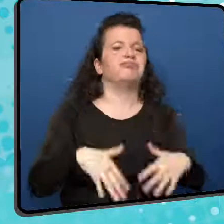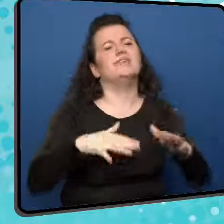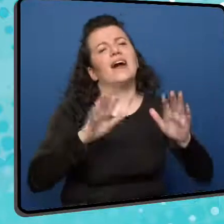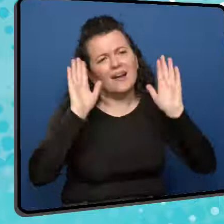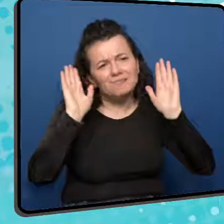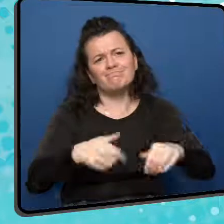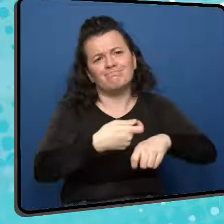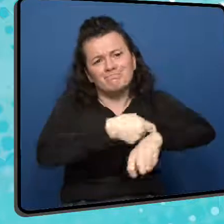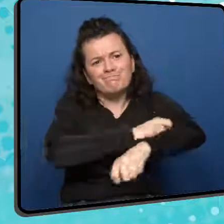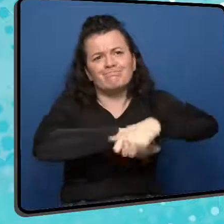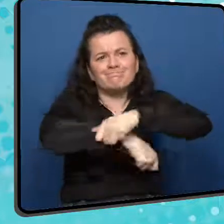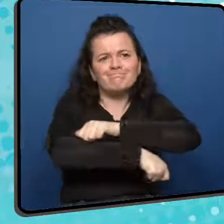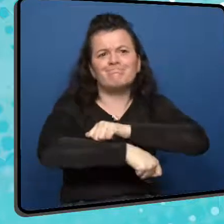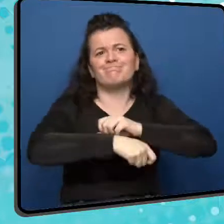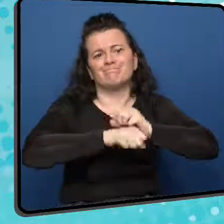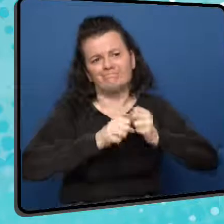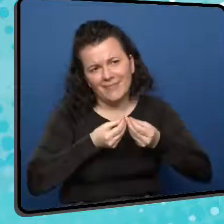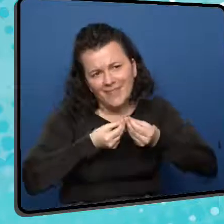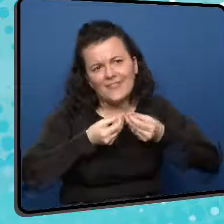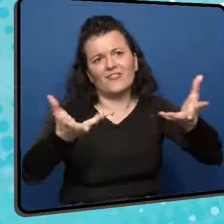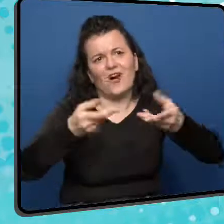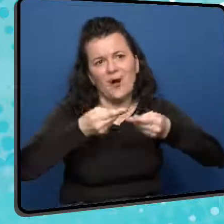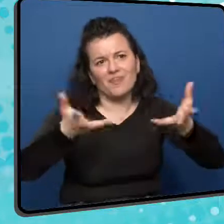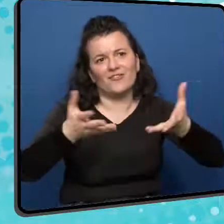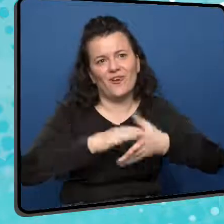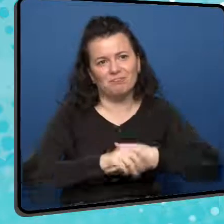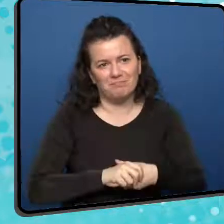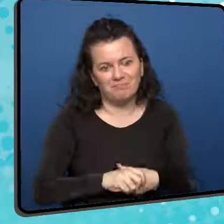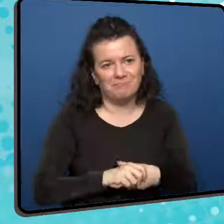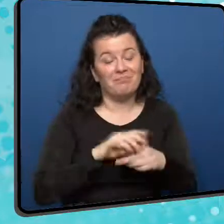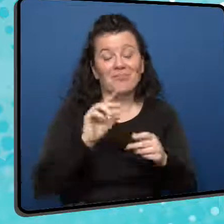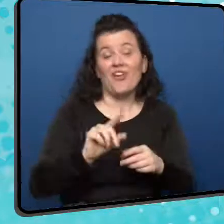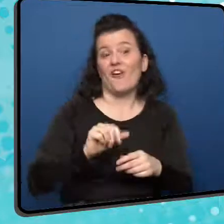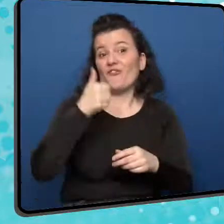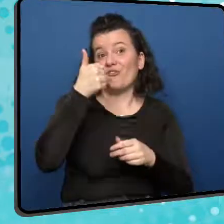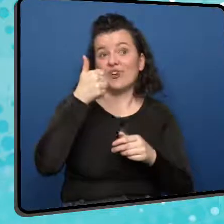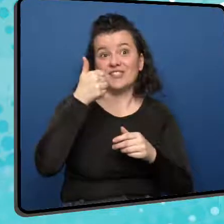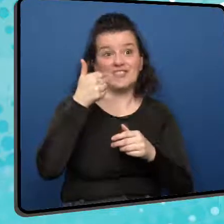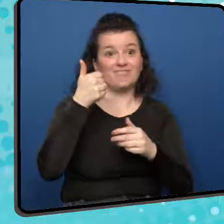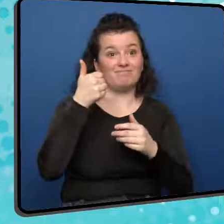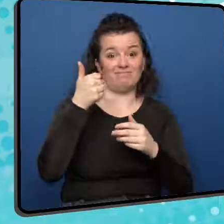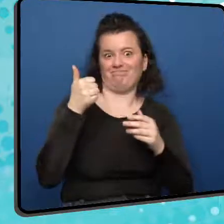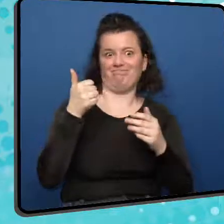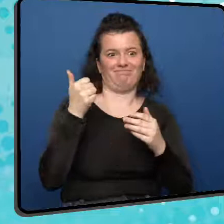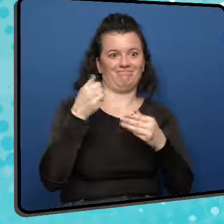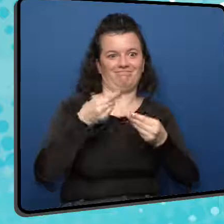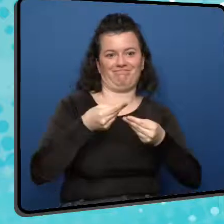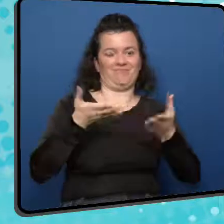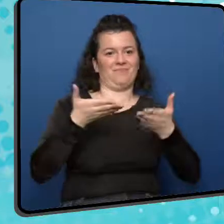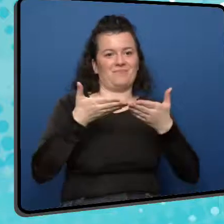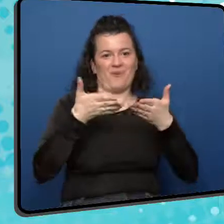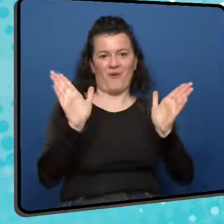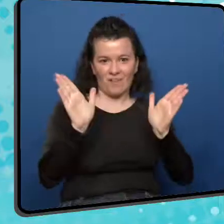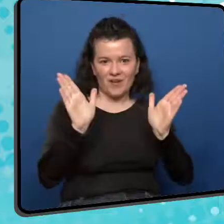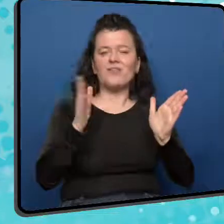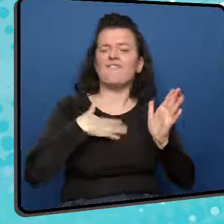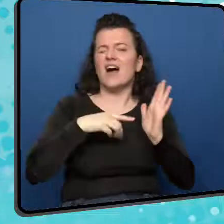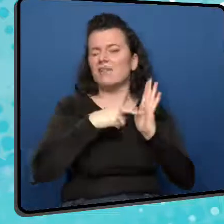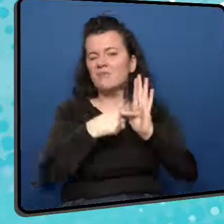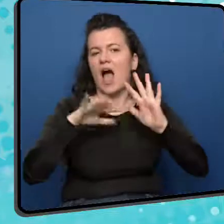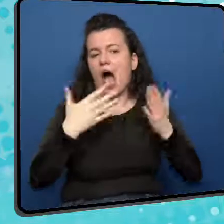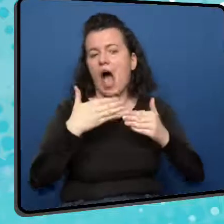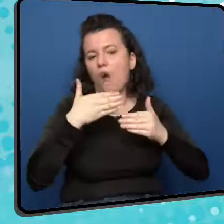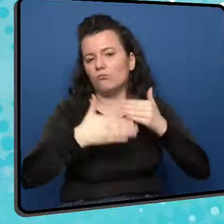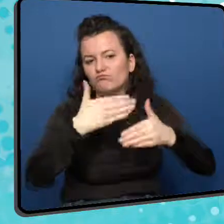first episode, let's talk a little bit about the format of the show. We have 4 segments in the show. We will